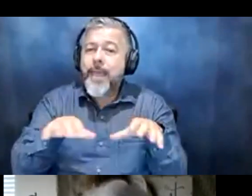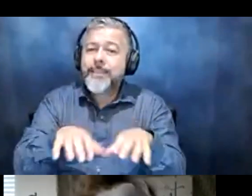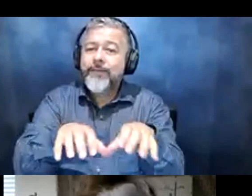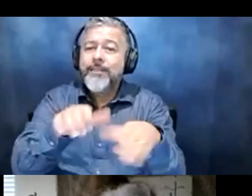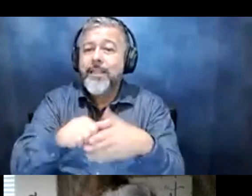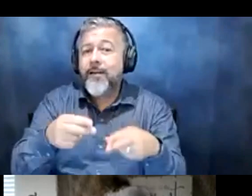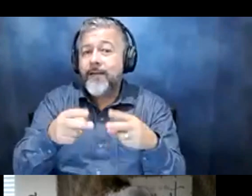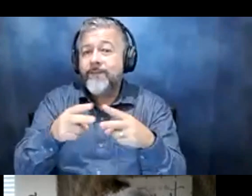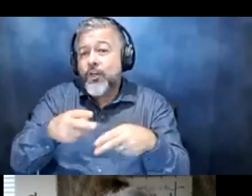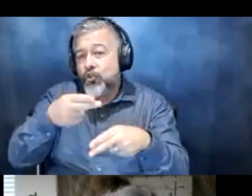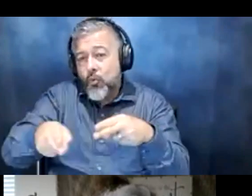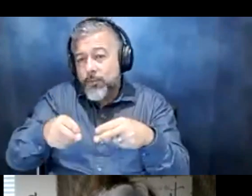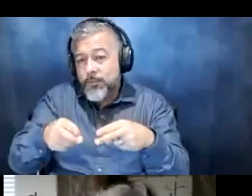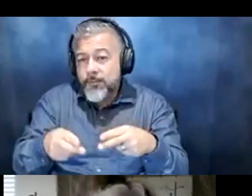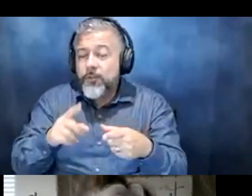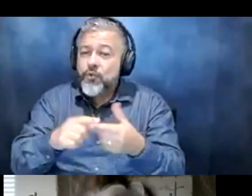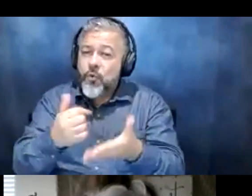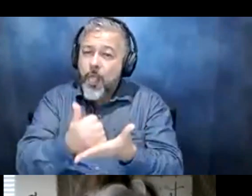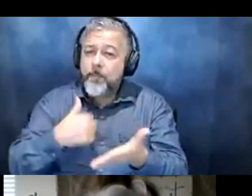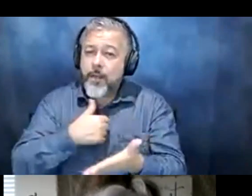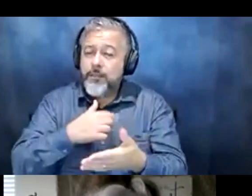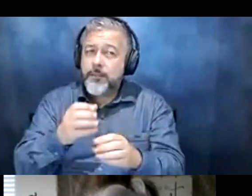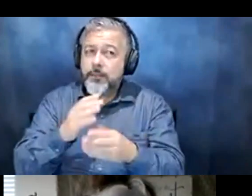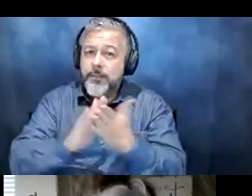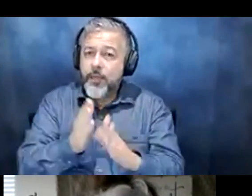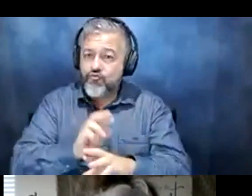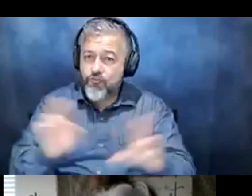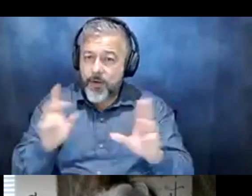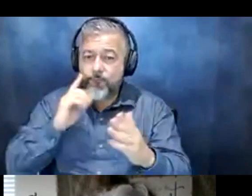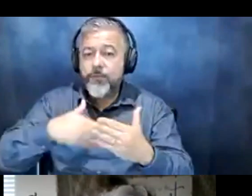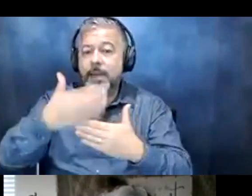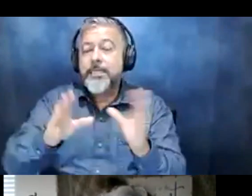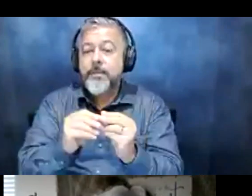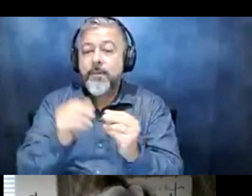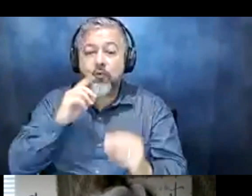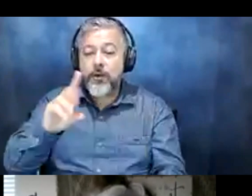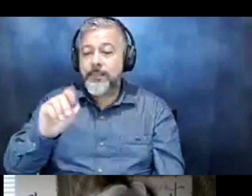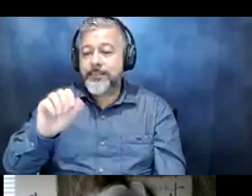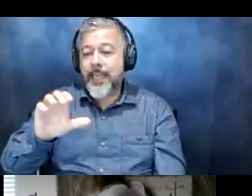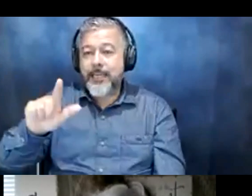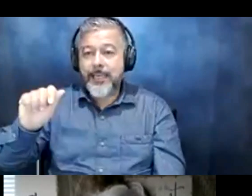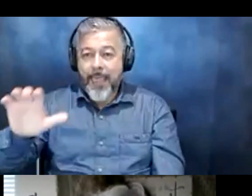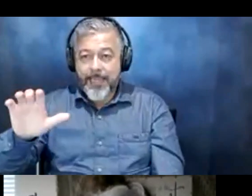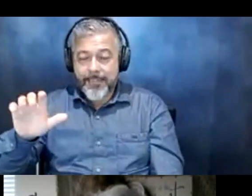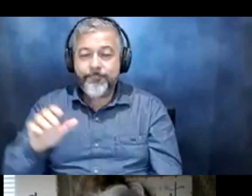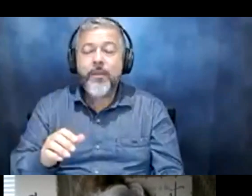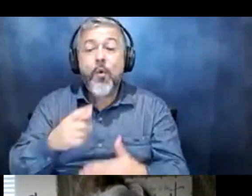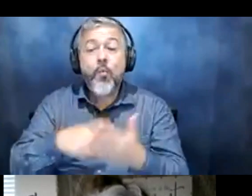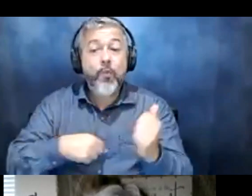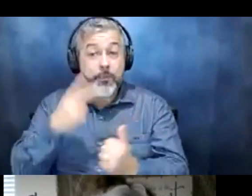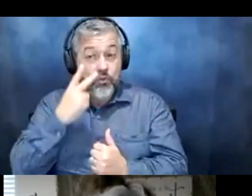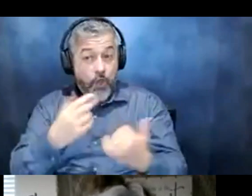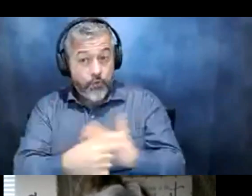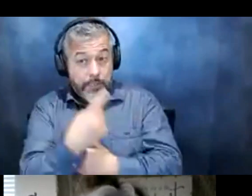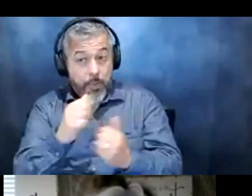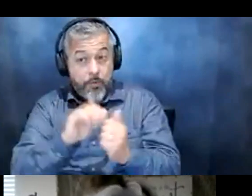short in nature to help us get ready for the next meeting of DACLAC. So where, like what we saw today, with all